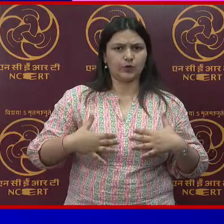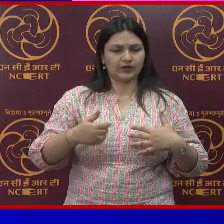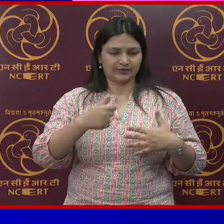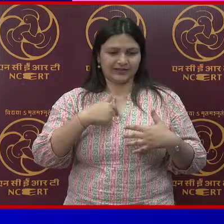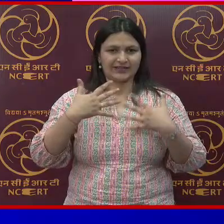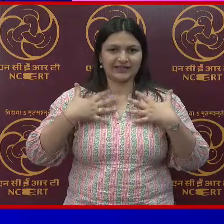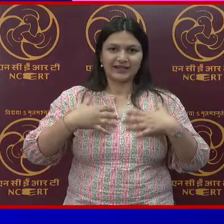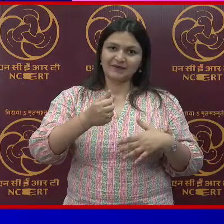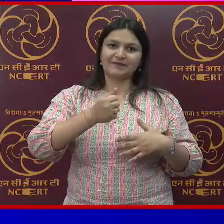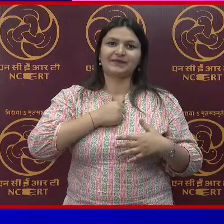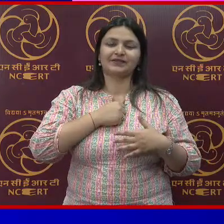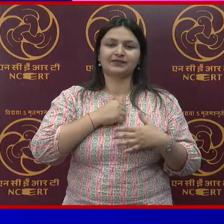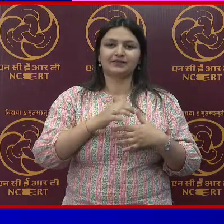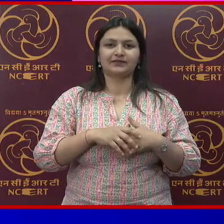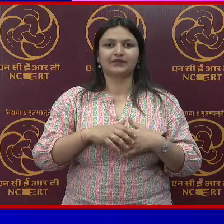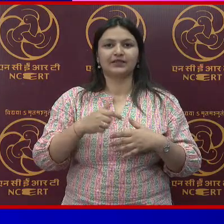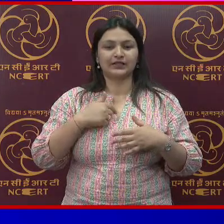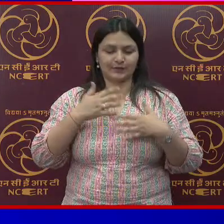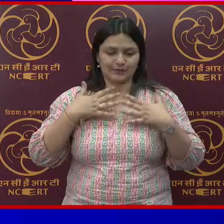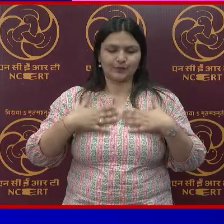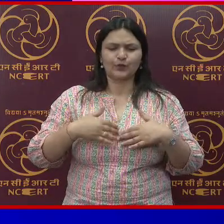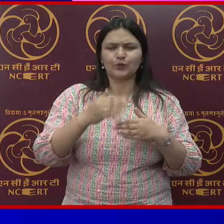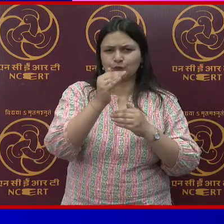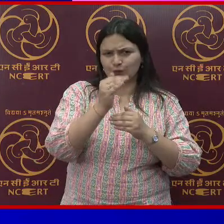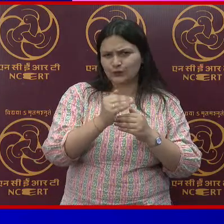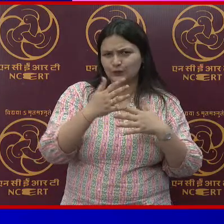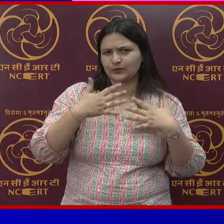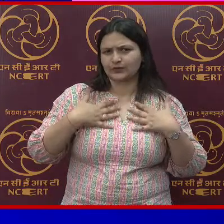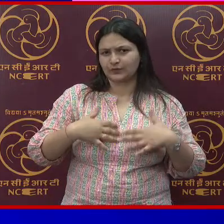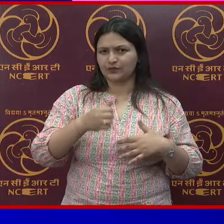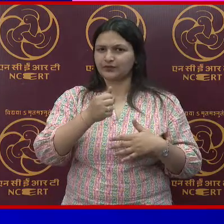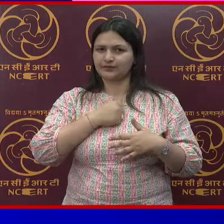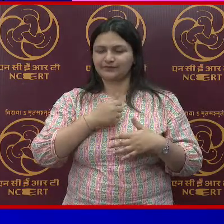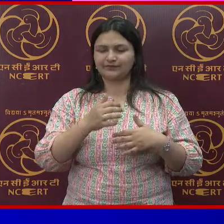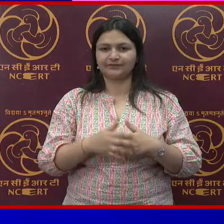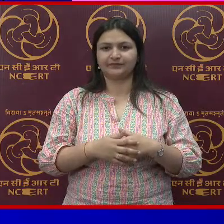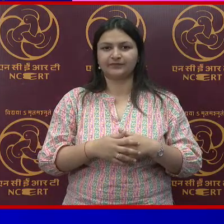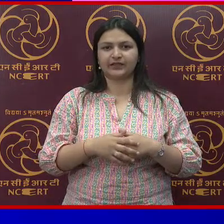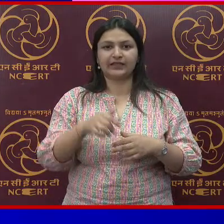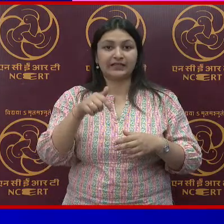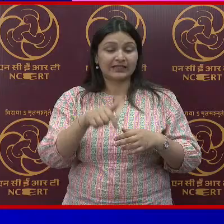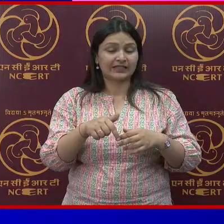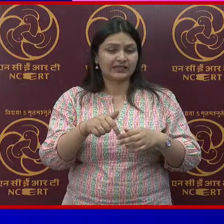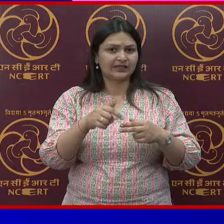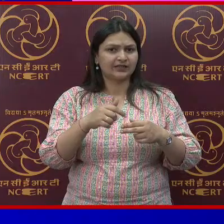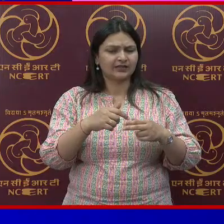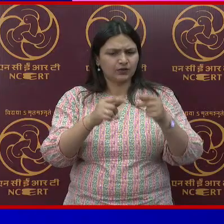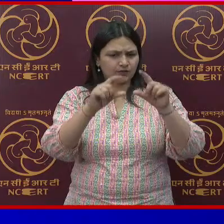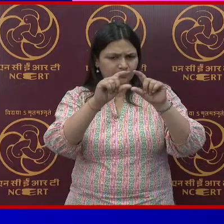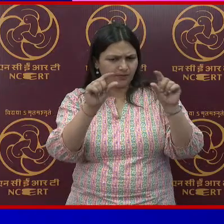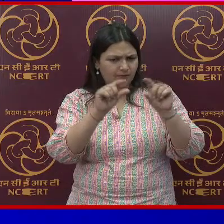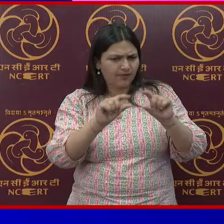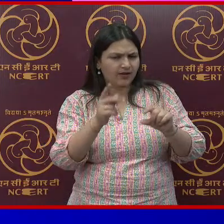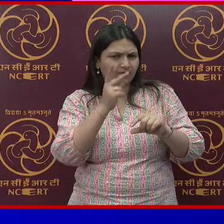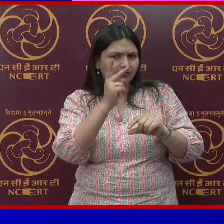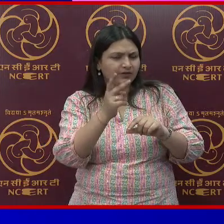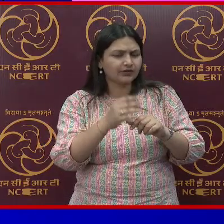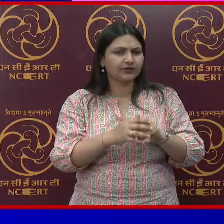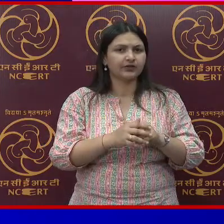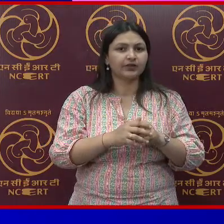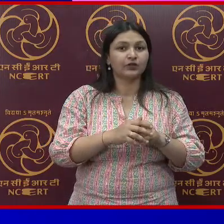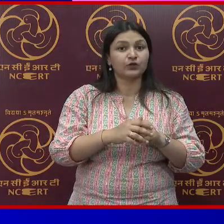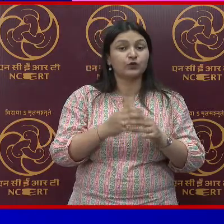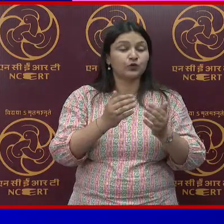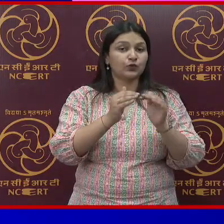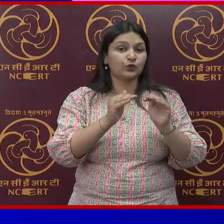to me. I have a little body that belongs to me. Okay. In this paragraph, you can let the child be very